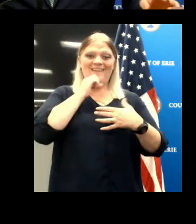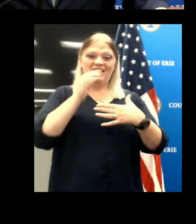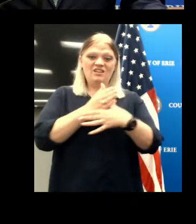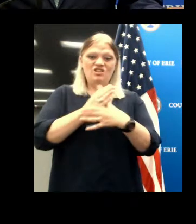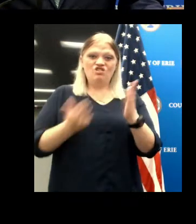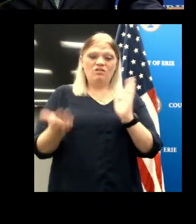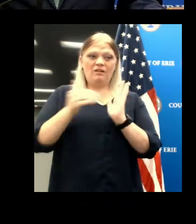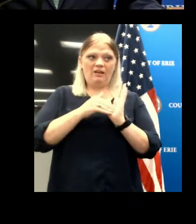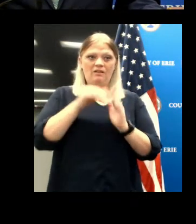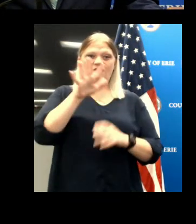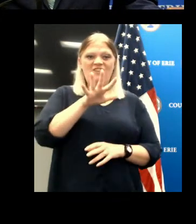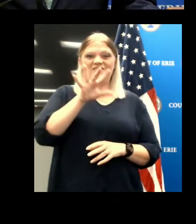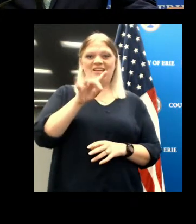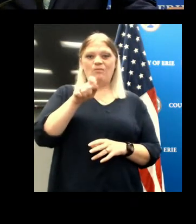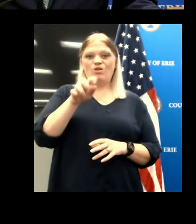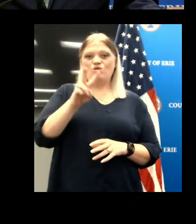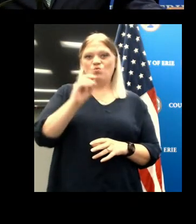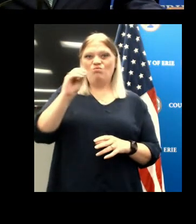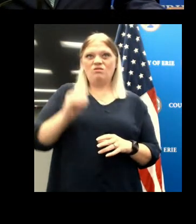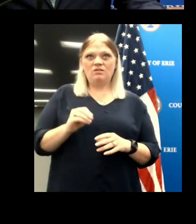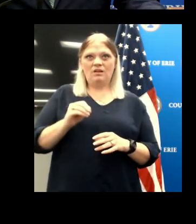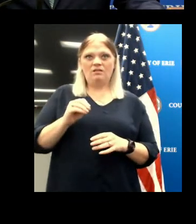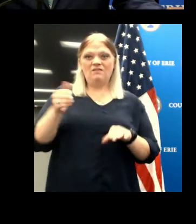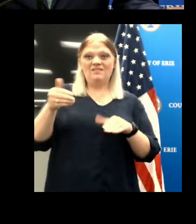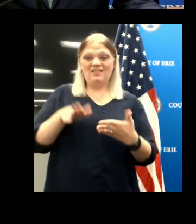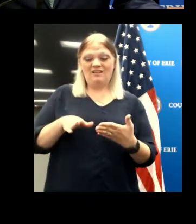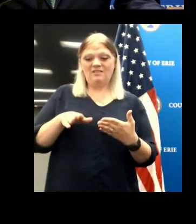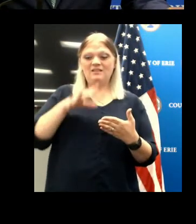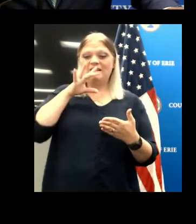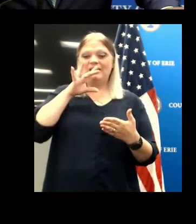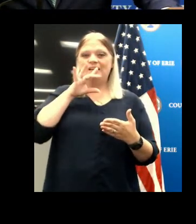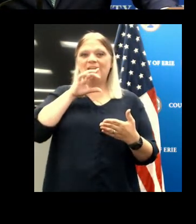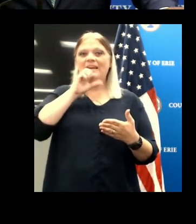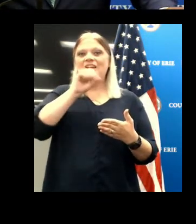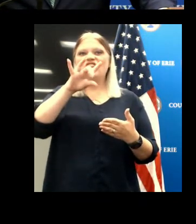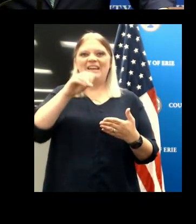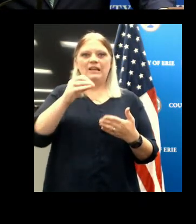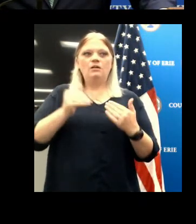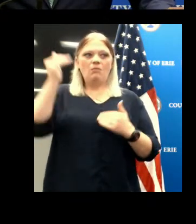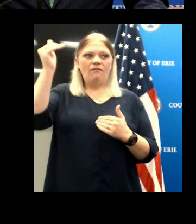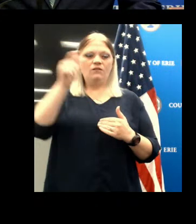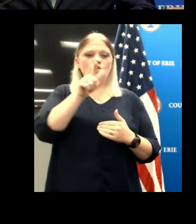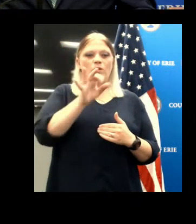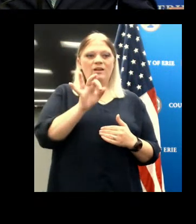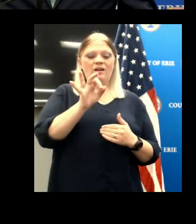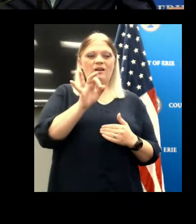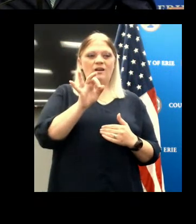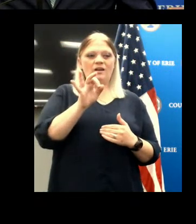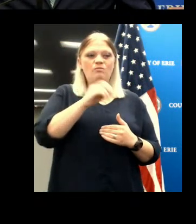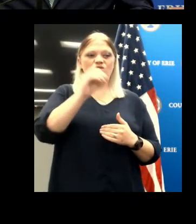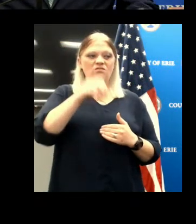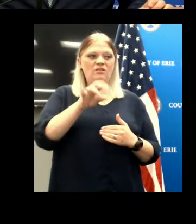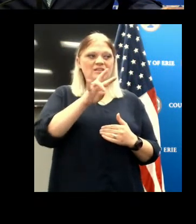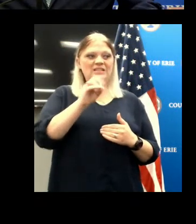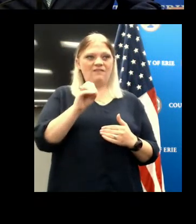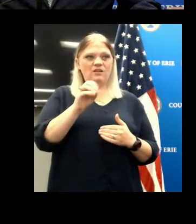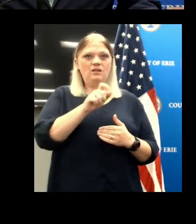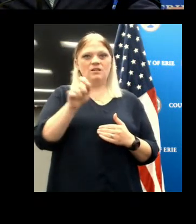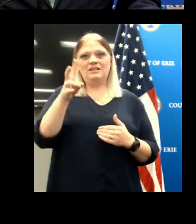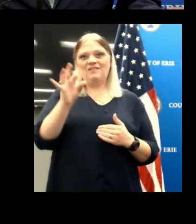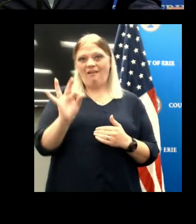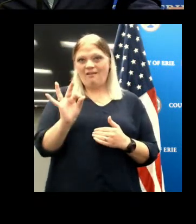again, 58.2% of the deaths were people 80 and above, 21.9% were 70 to